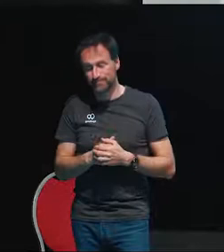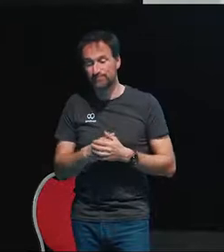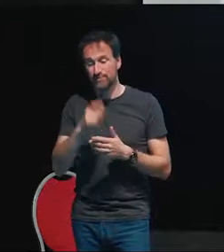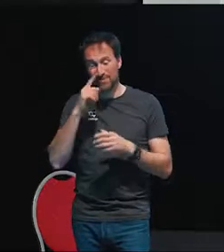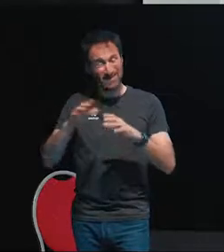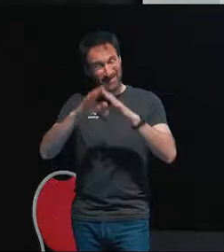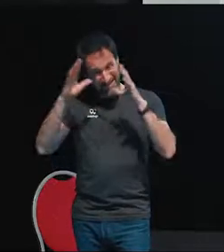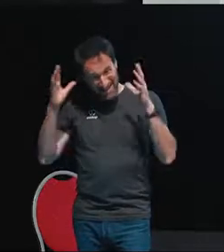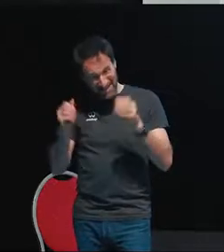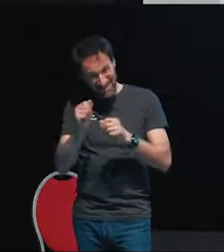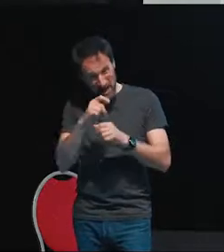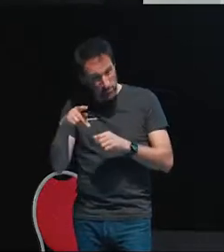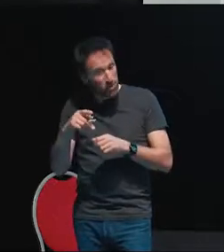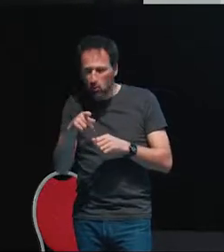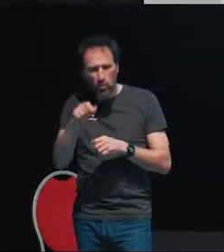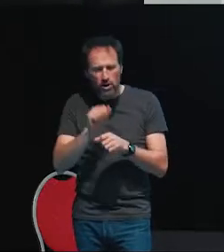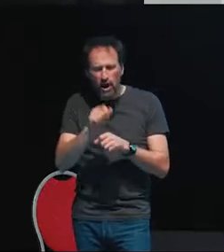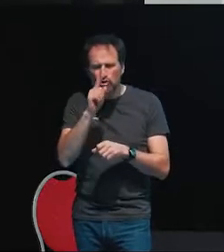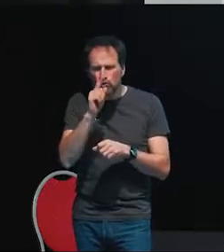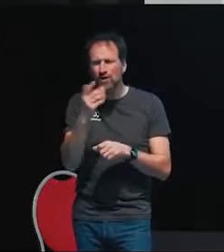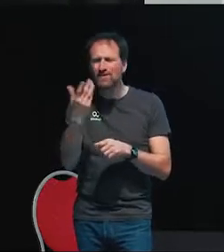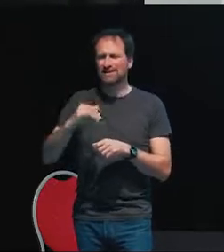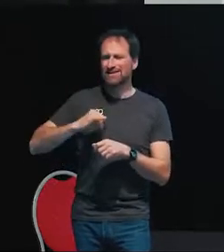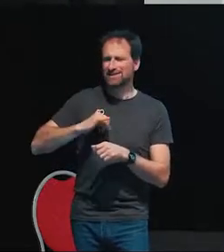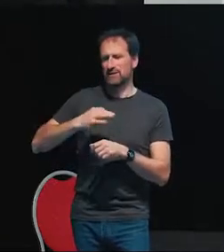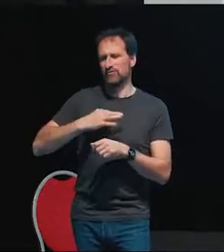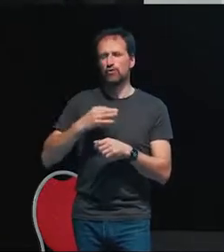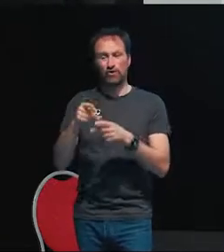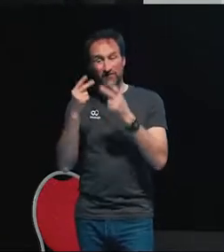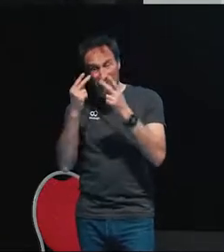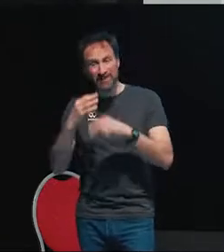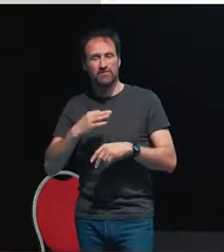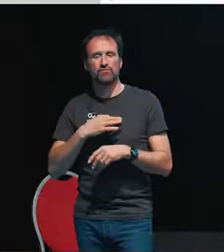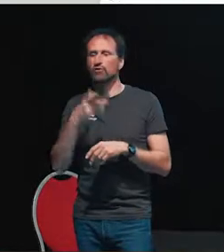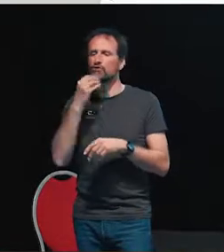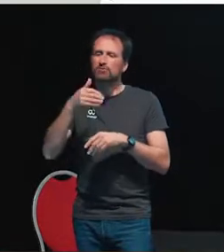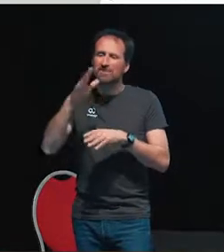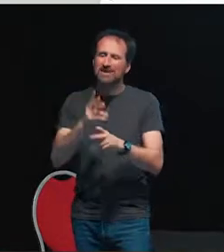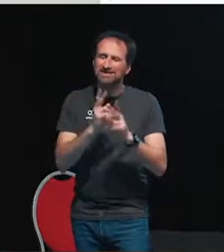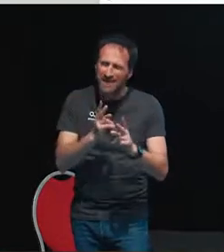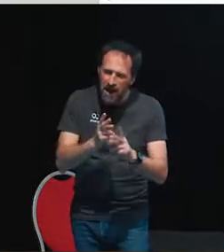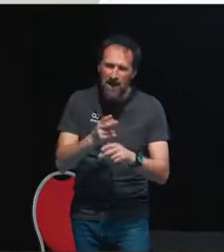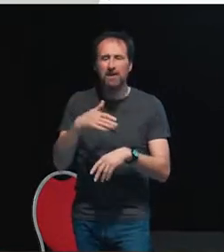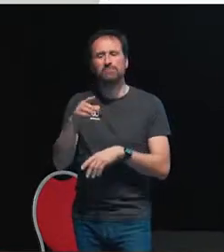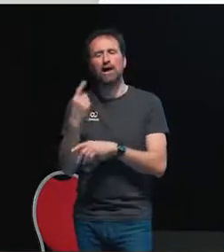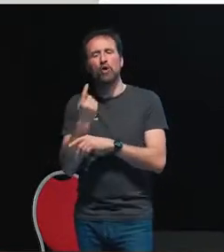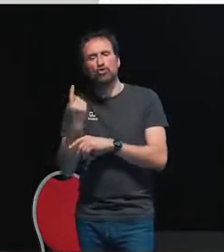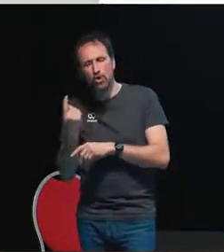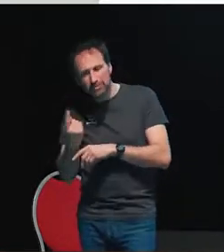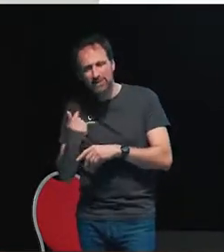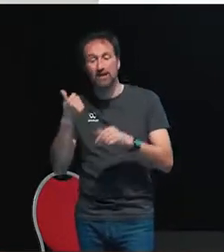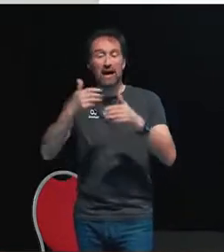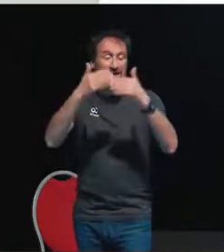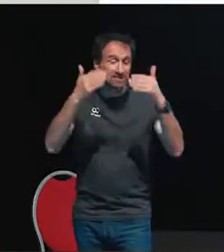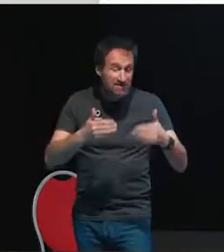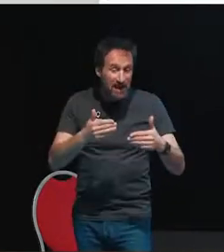parts that are interesting or relevant for you with the places you might maybe want more safety or more autonomy you can take a page a section an individual